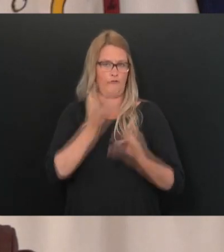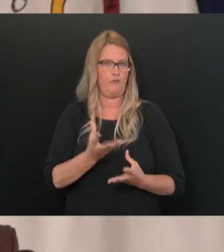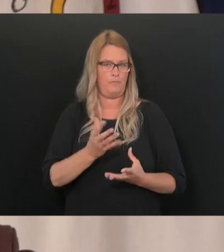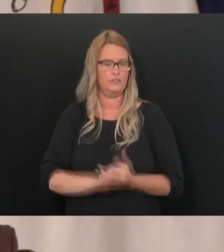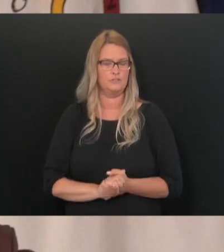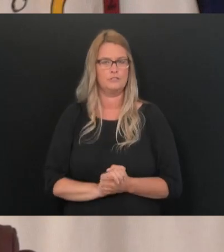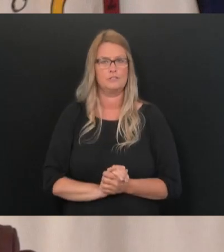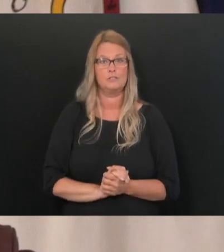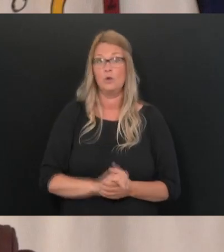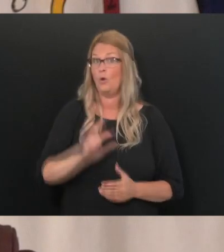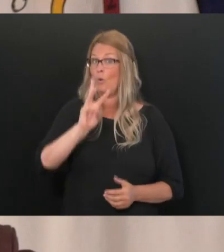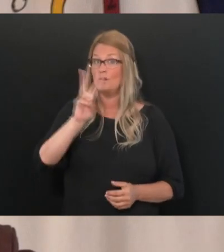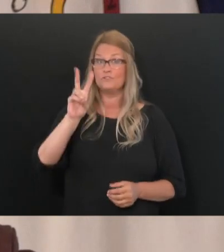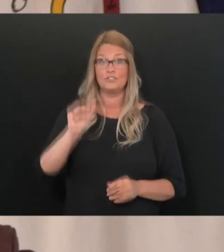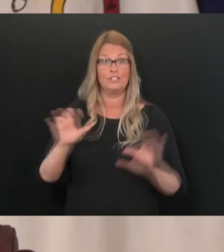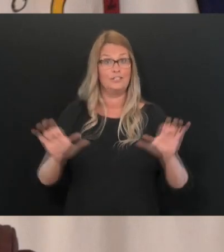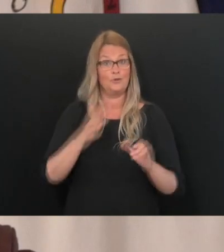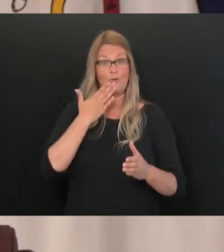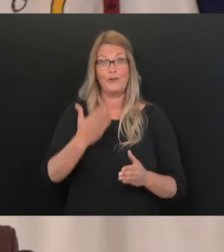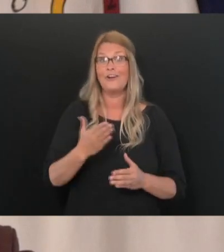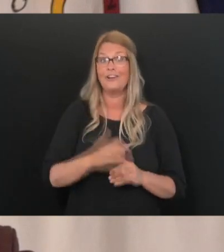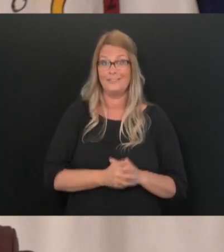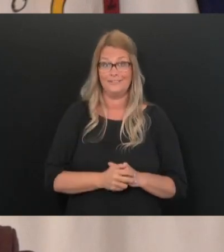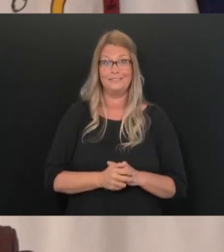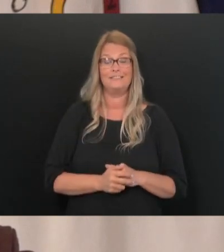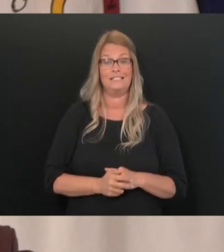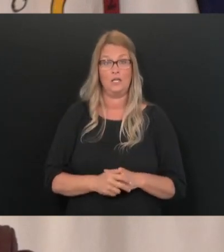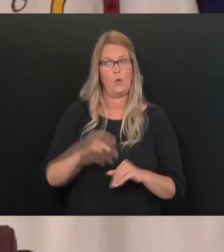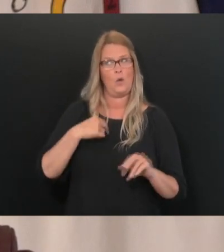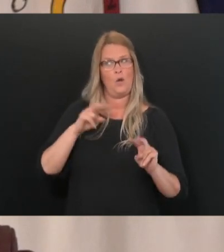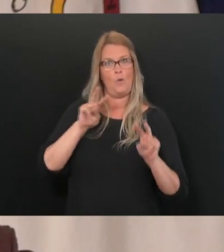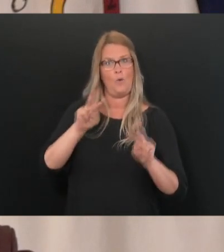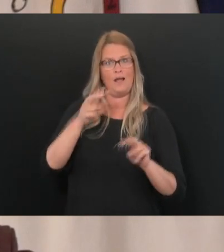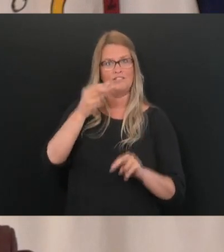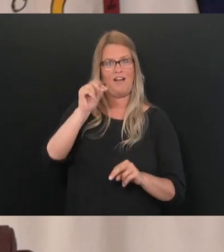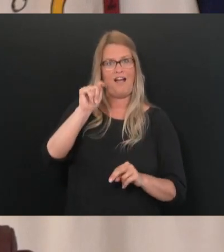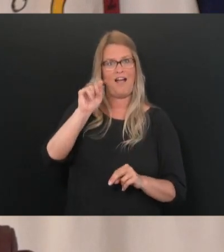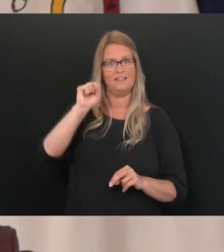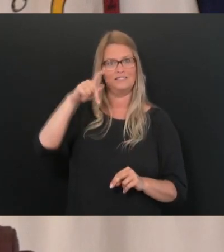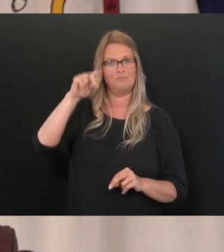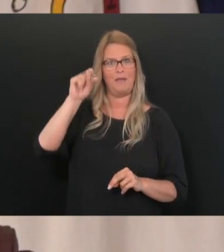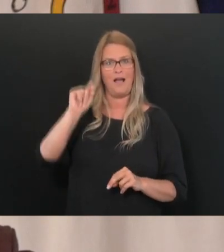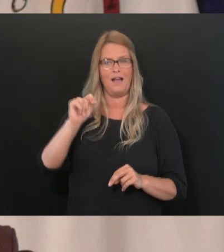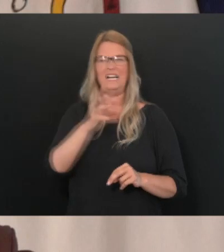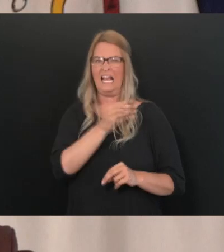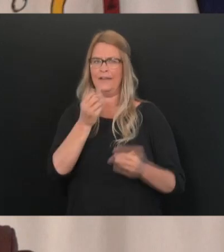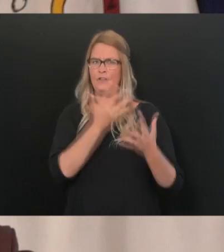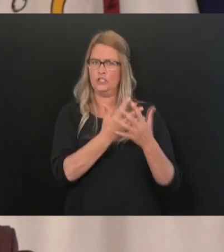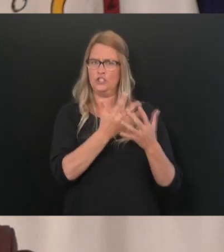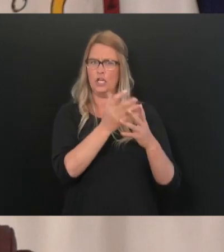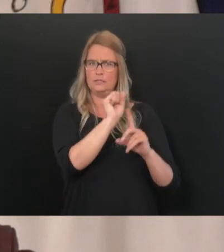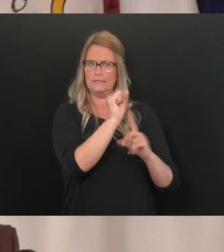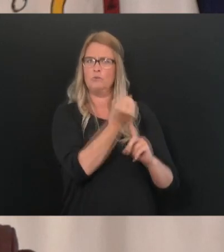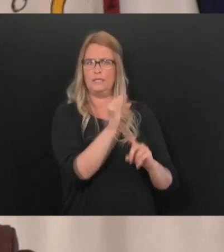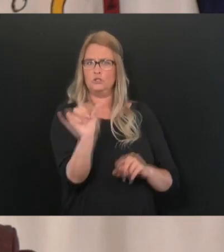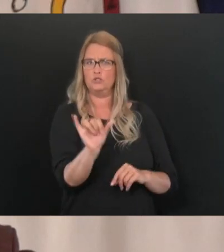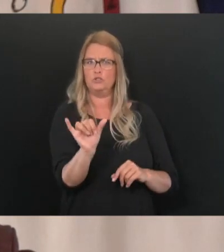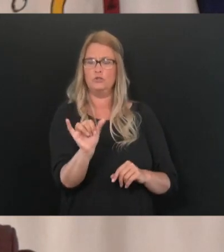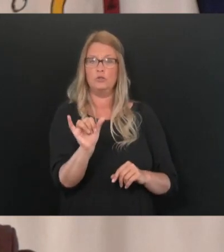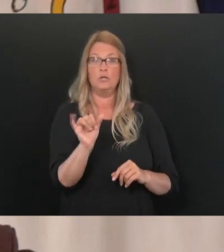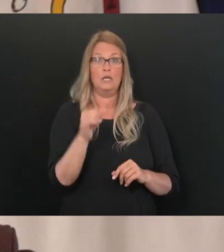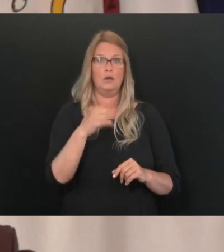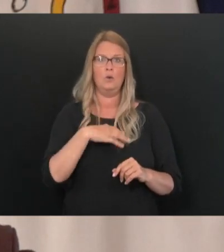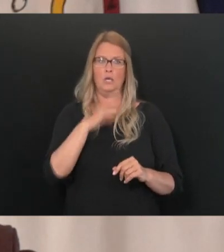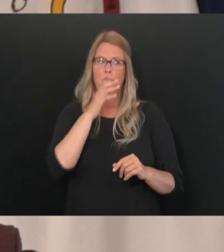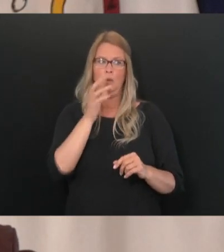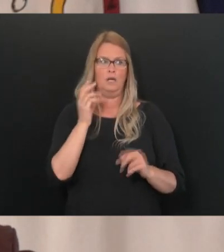I think West Virginia, you're doing good. We'll watch our hot spots, and we'll watch our jail situation, and we'll run to the